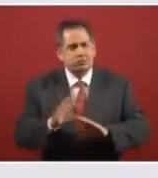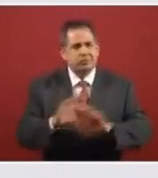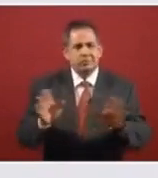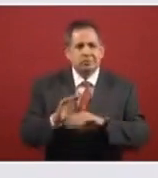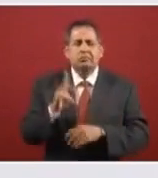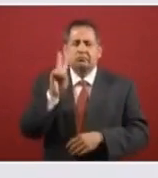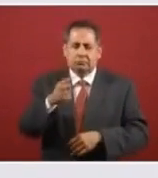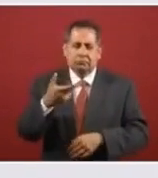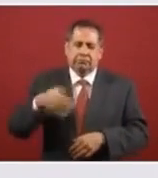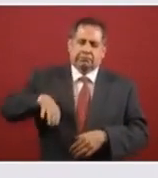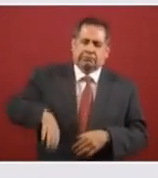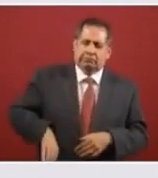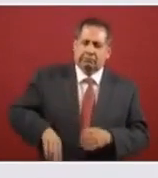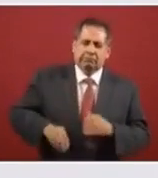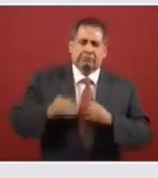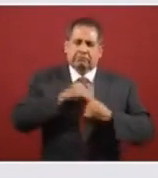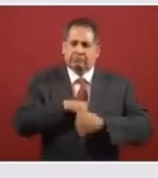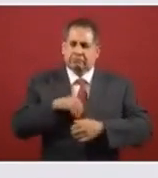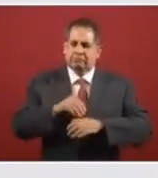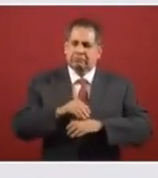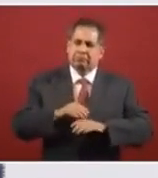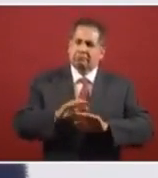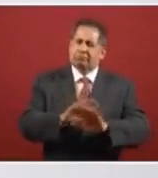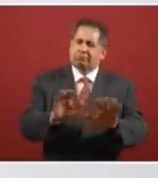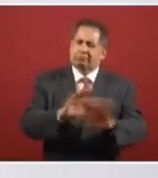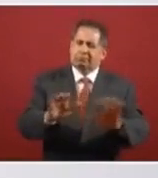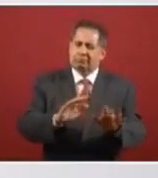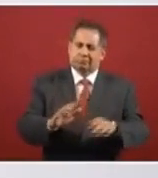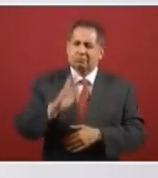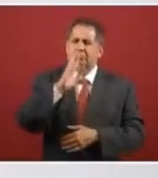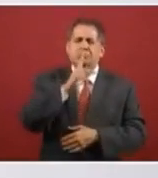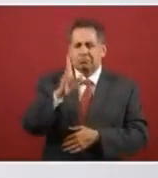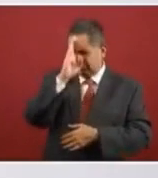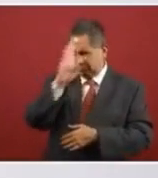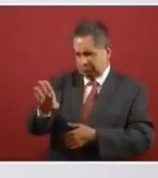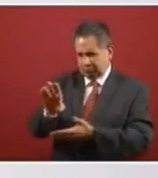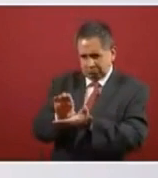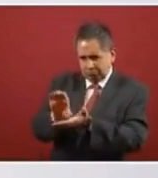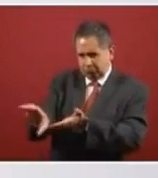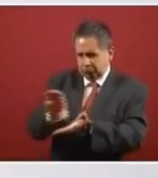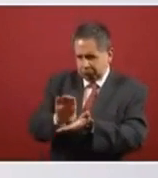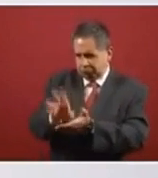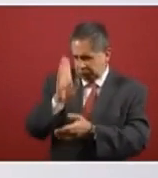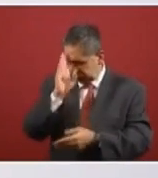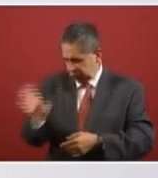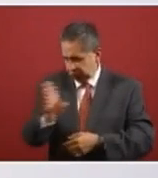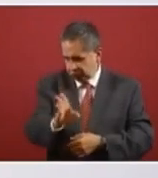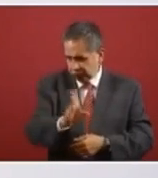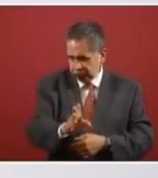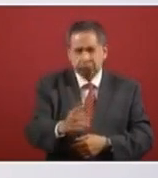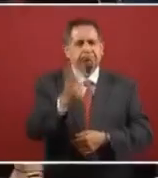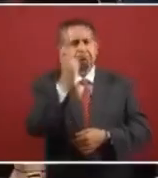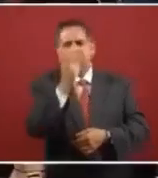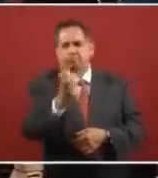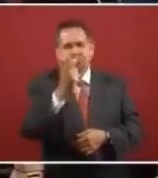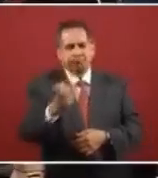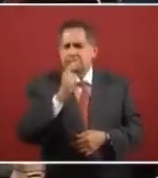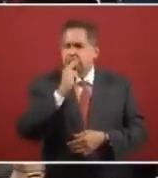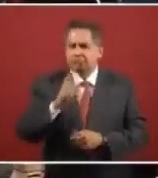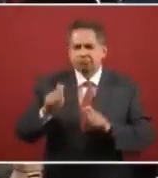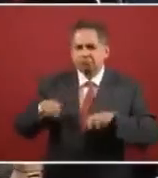because they steal it it's better if you give it to us directly and that's what I'm doing